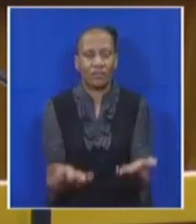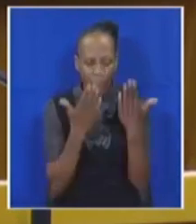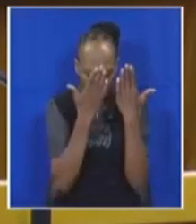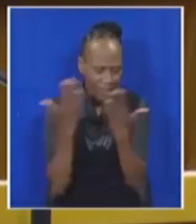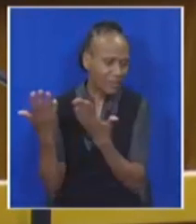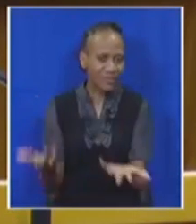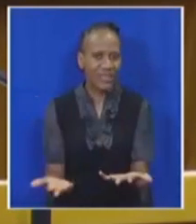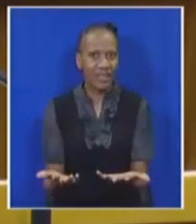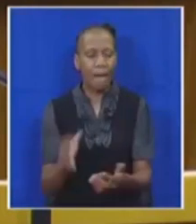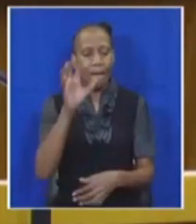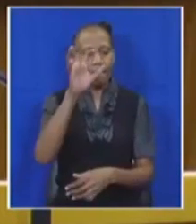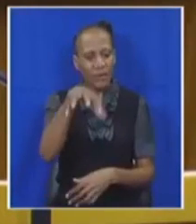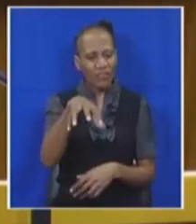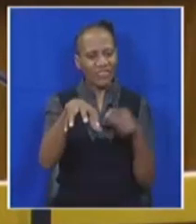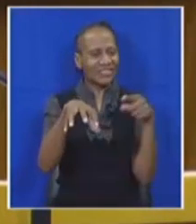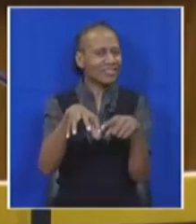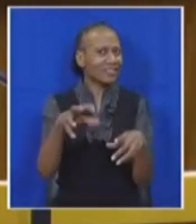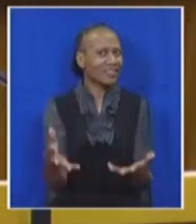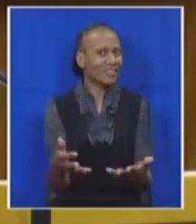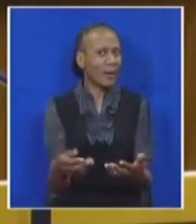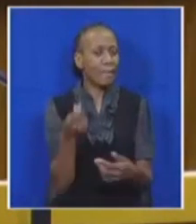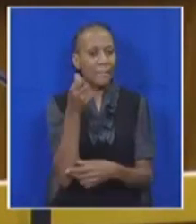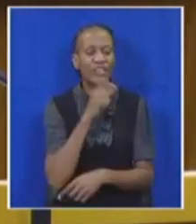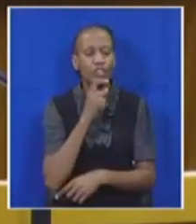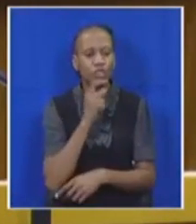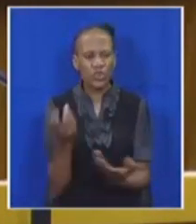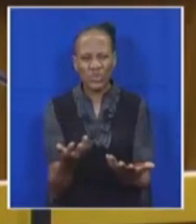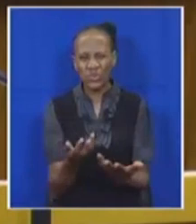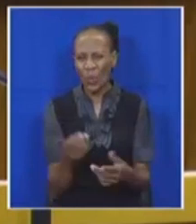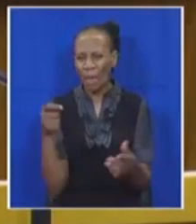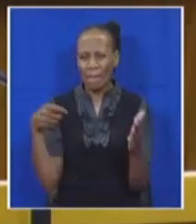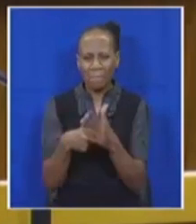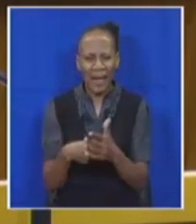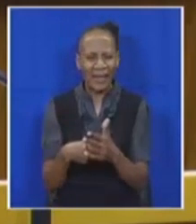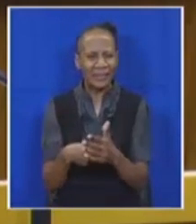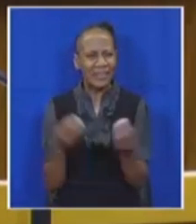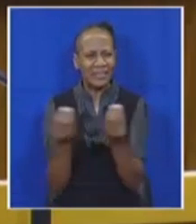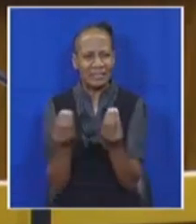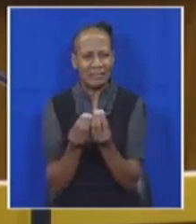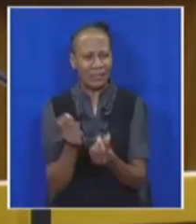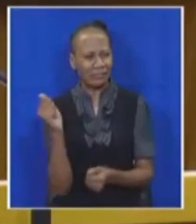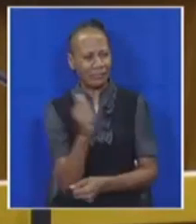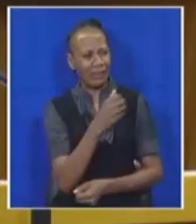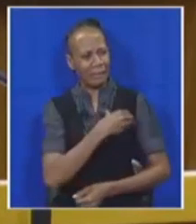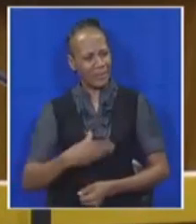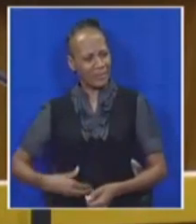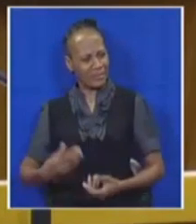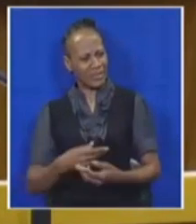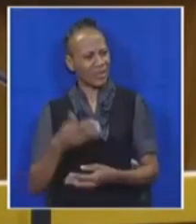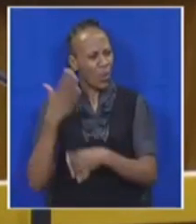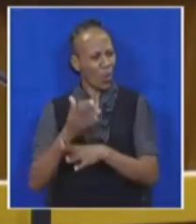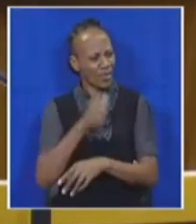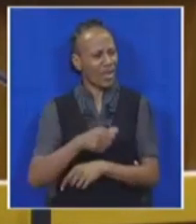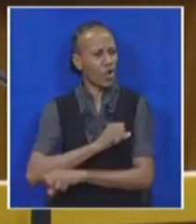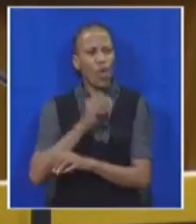disgraceful that in a province where many struggle, money will be spent on a vanity project for a president whose legacy will be nothing but corruption and